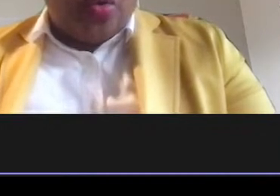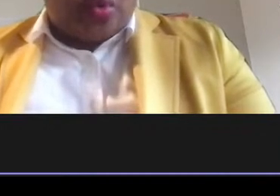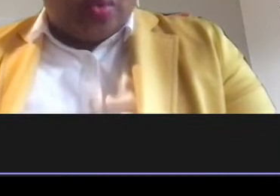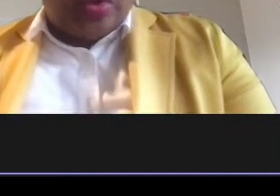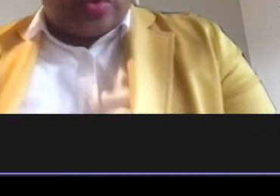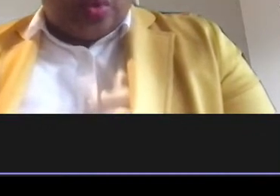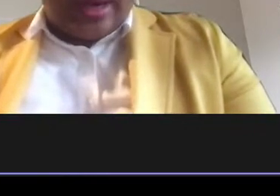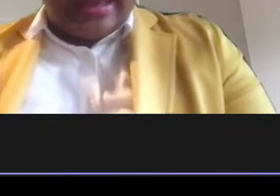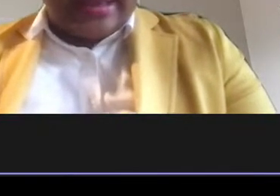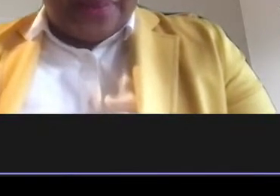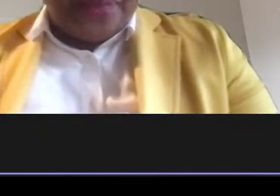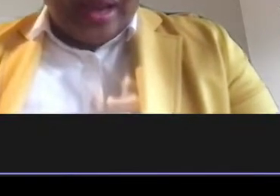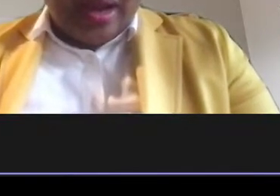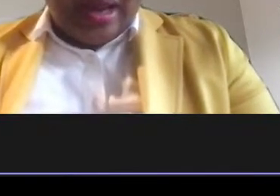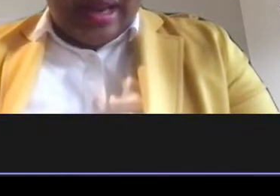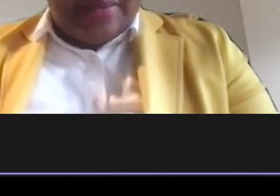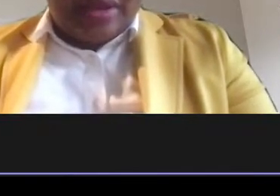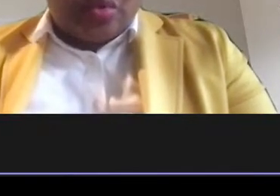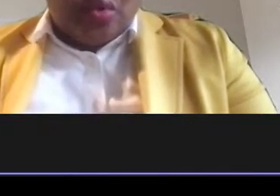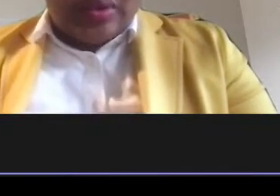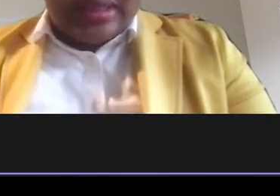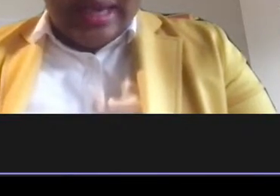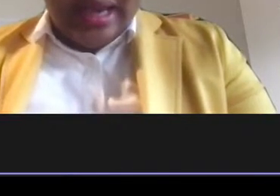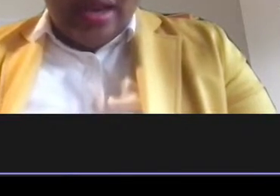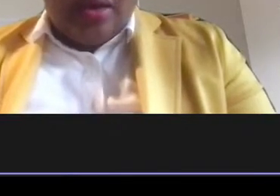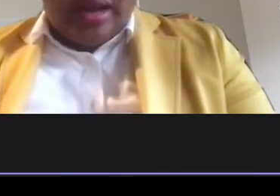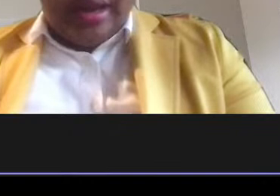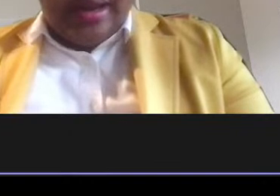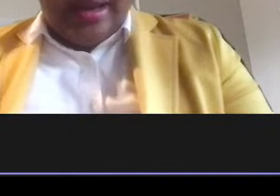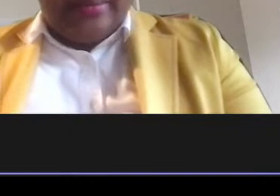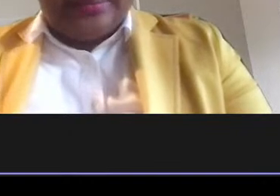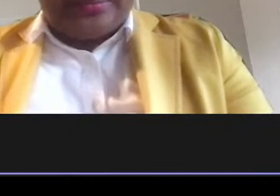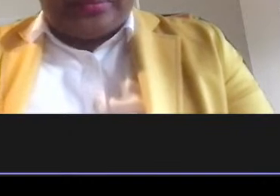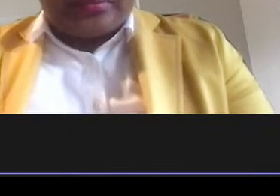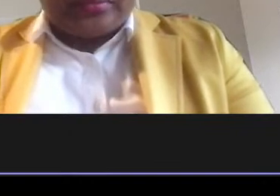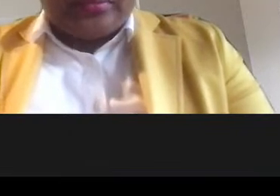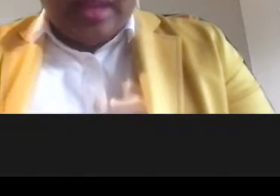hlelo luqukethe amathuluzi